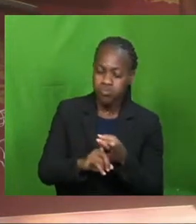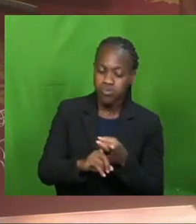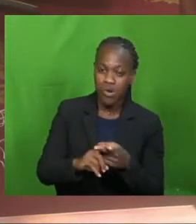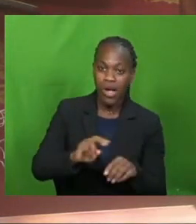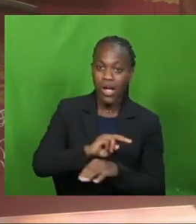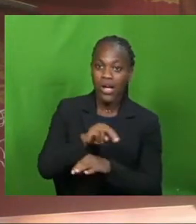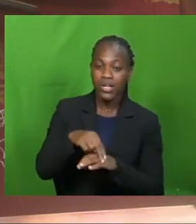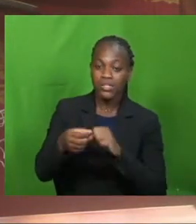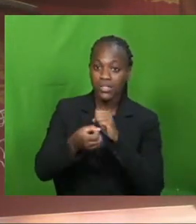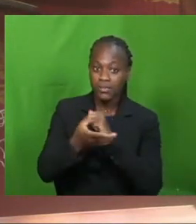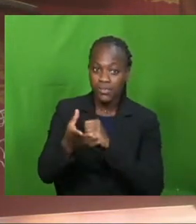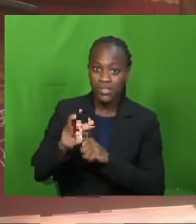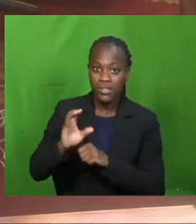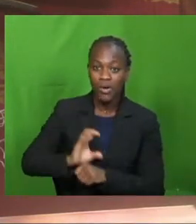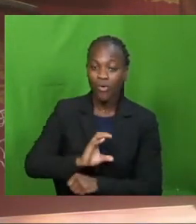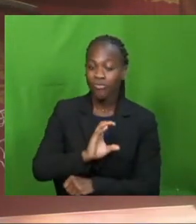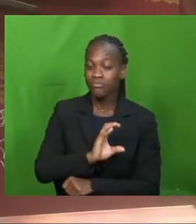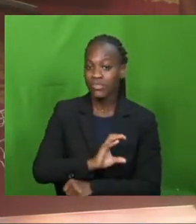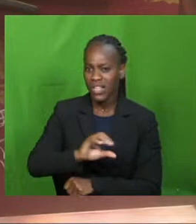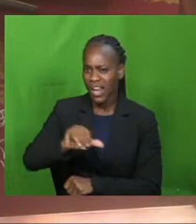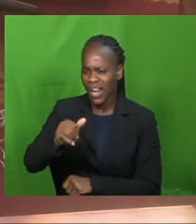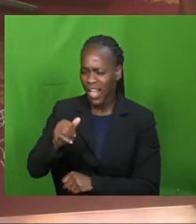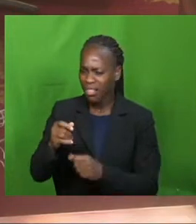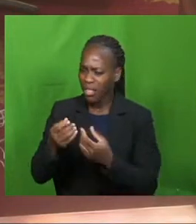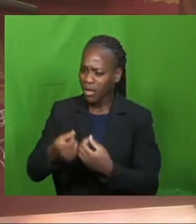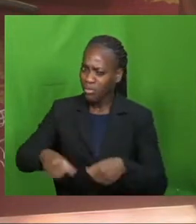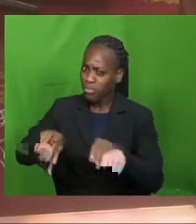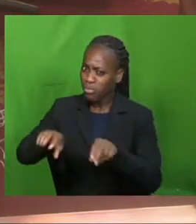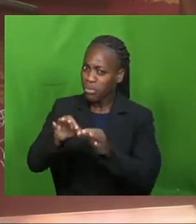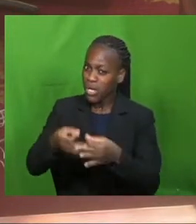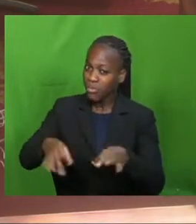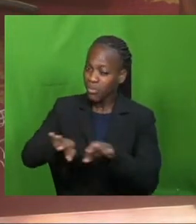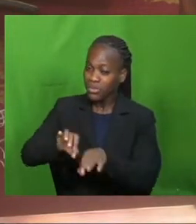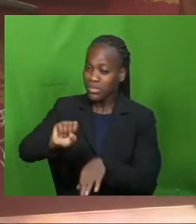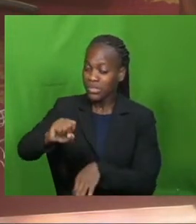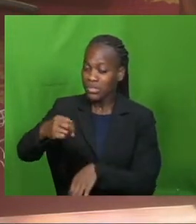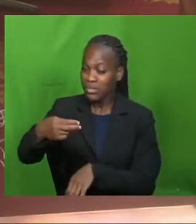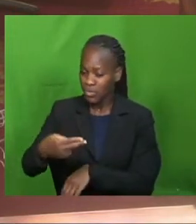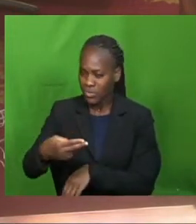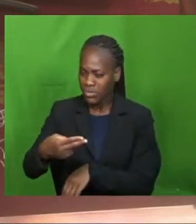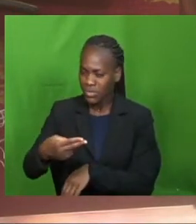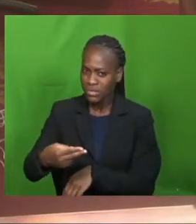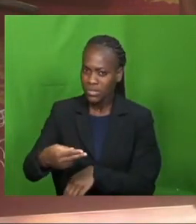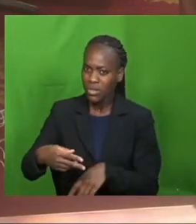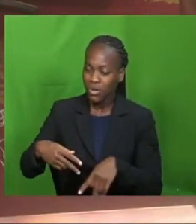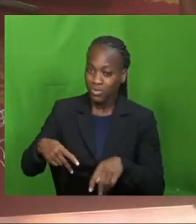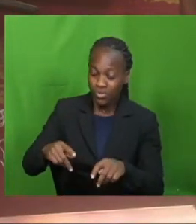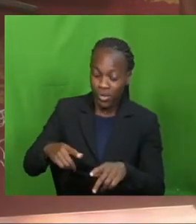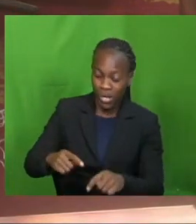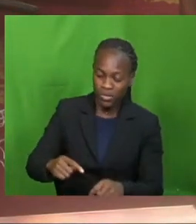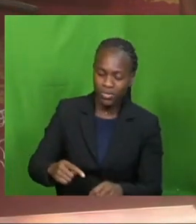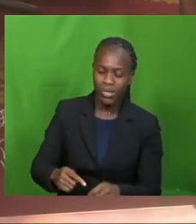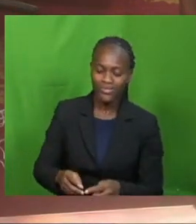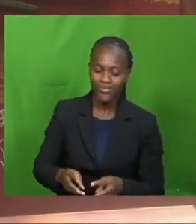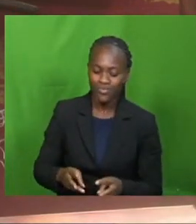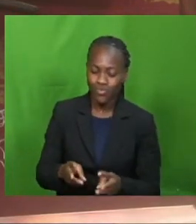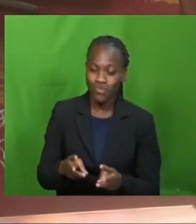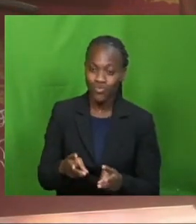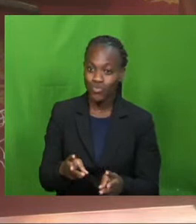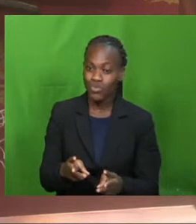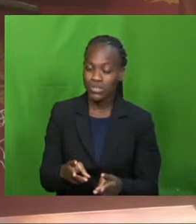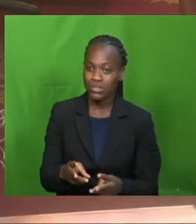and other key actors in the media space, initiated a number of interventions aimed at safeguarding media freedom in the